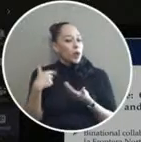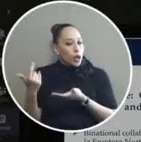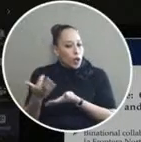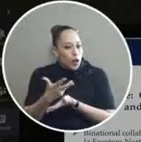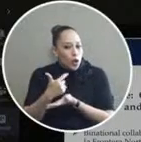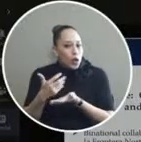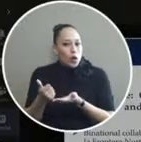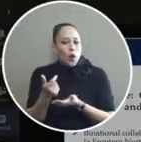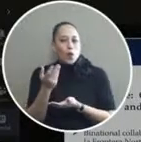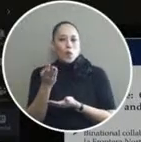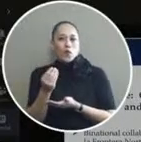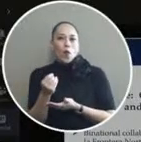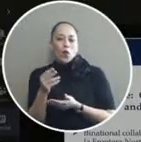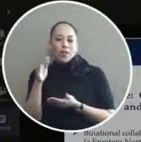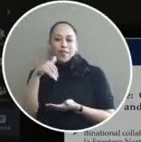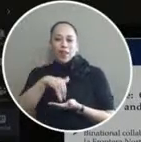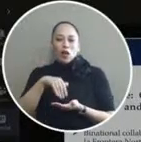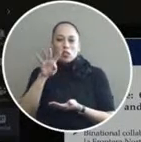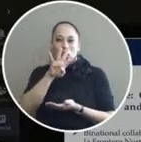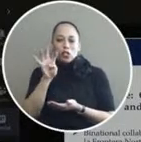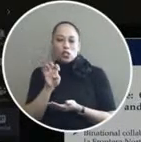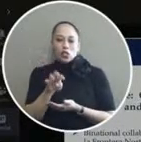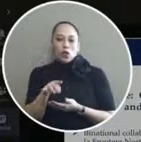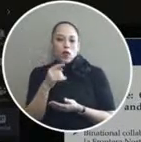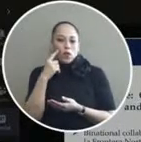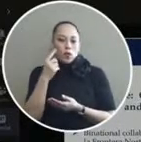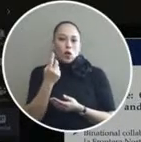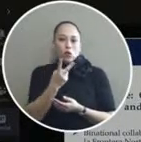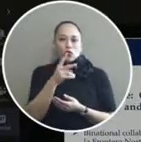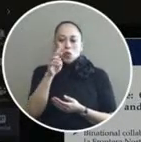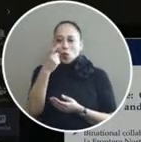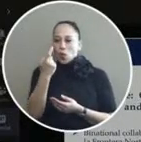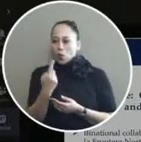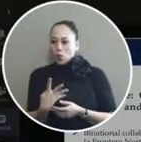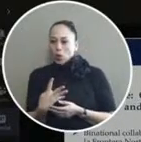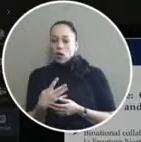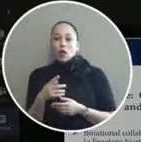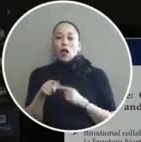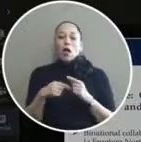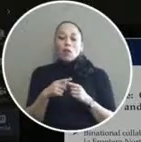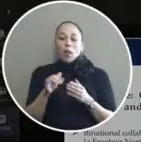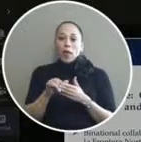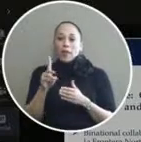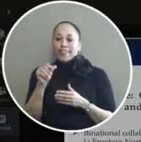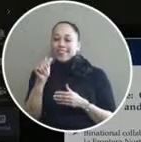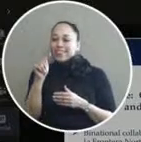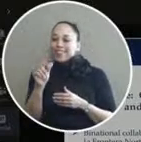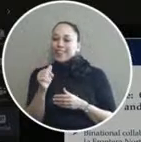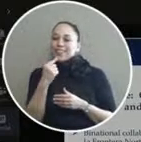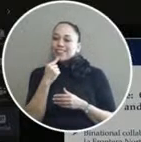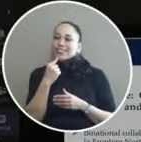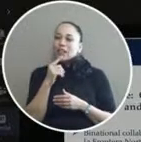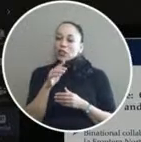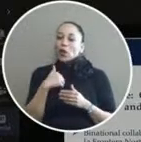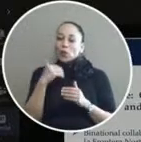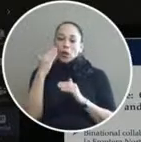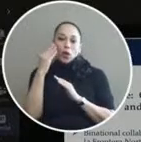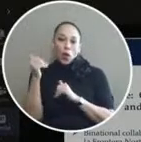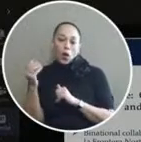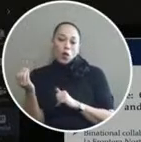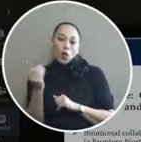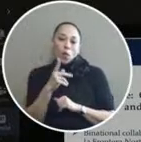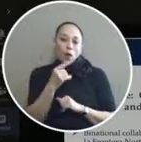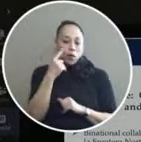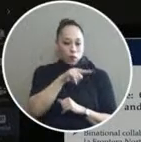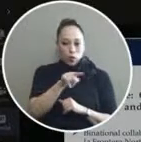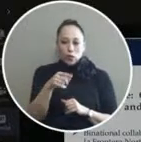collect about 14,000 surveys during those 2 quarters. Right now, the team at Bridges is collecting the data, cleaning it up, and then we hope to come back to you all